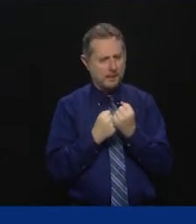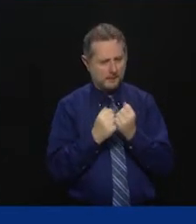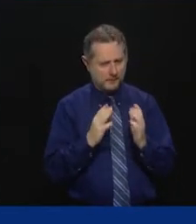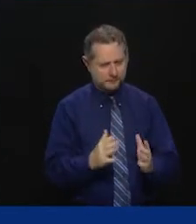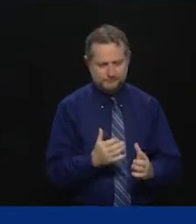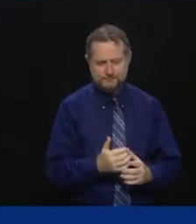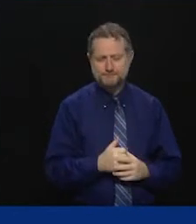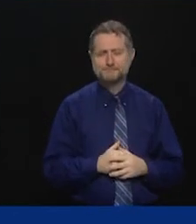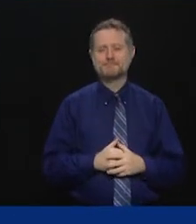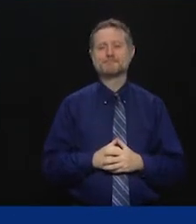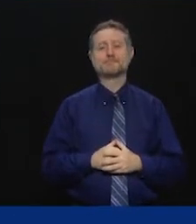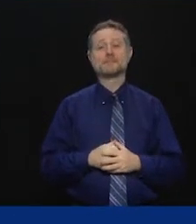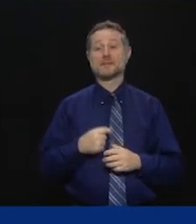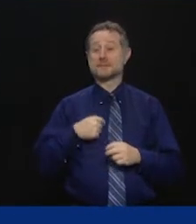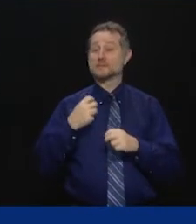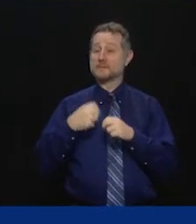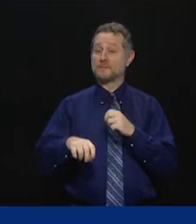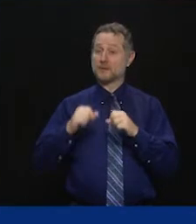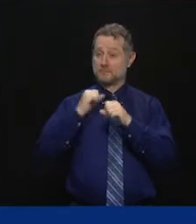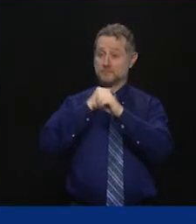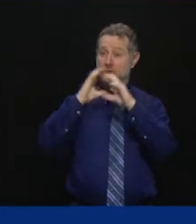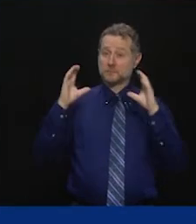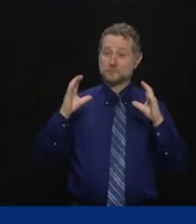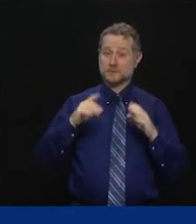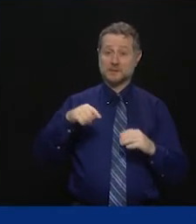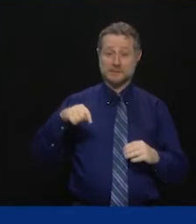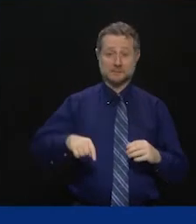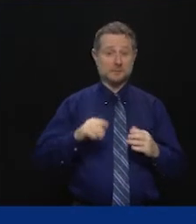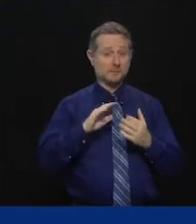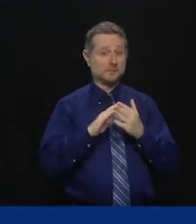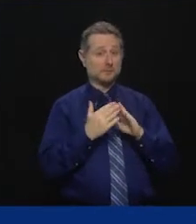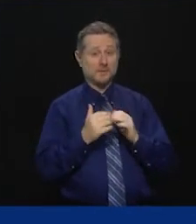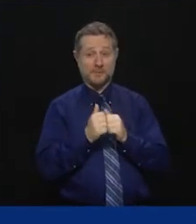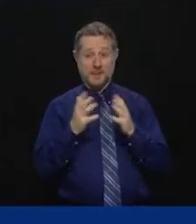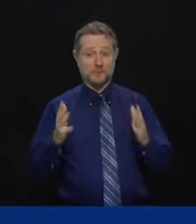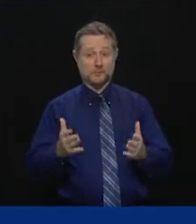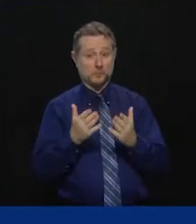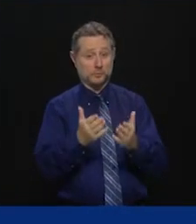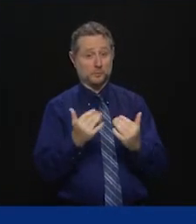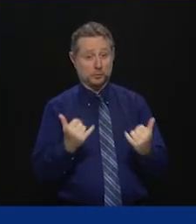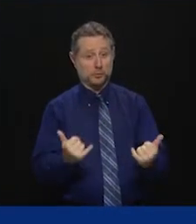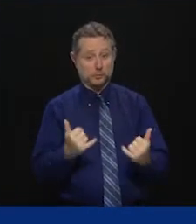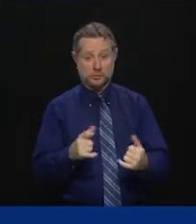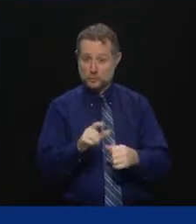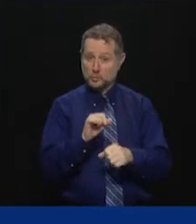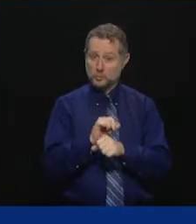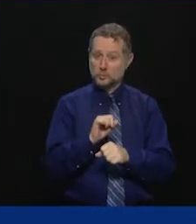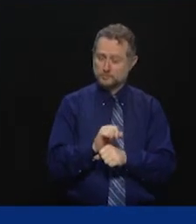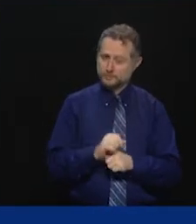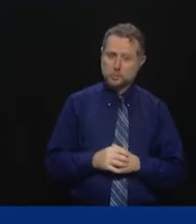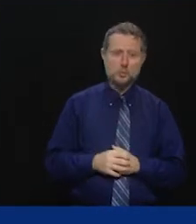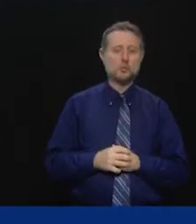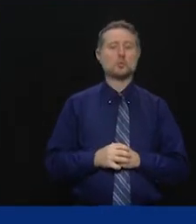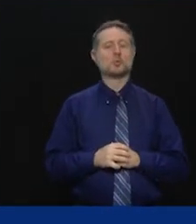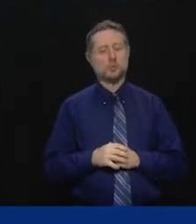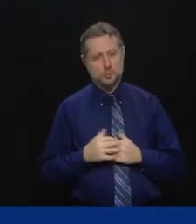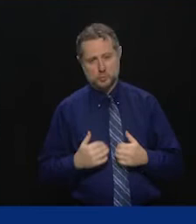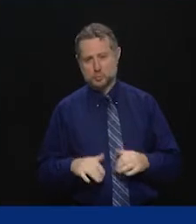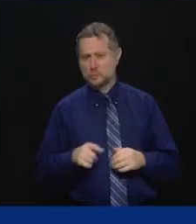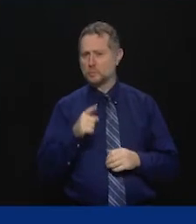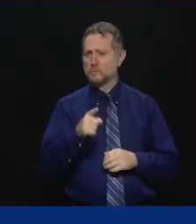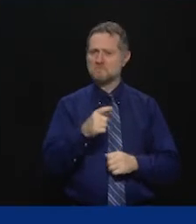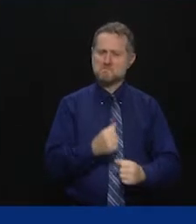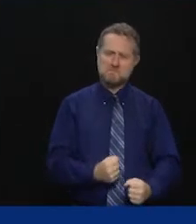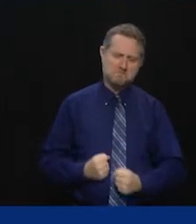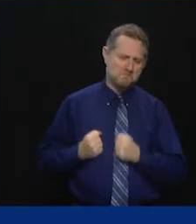It's hard to imagine this city without the two of you in your current jobs. I mean, I don't even want to fathom this because you've been just powerhouses